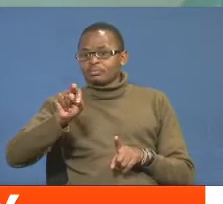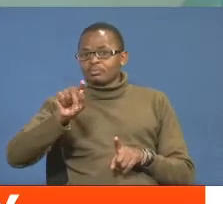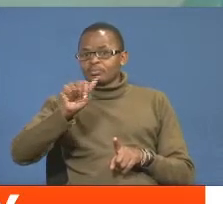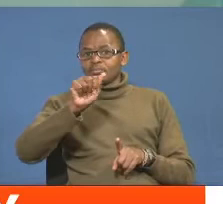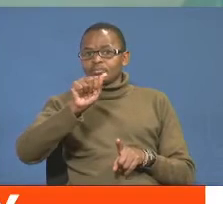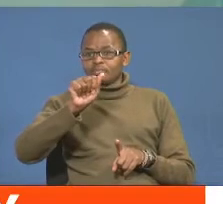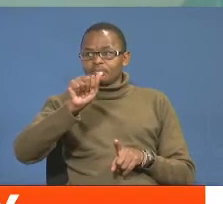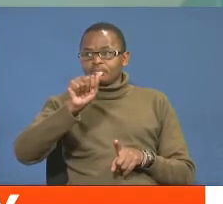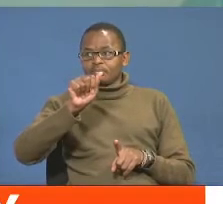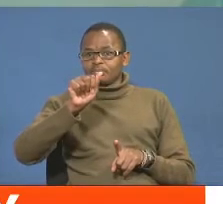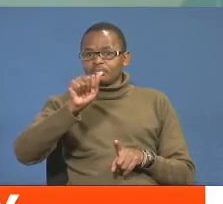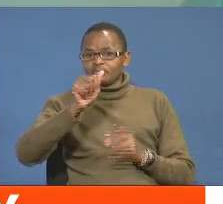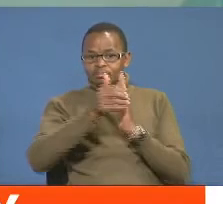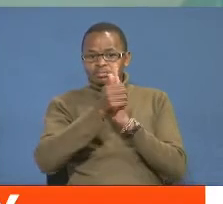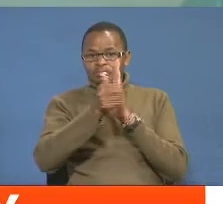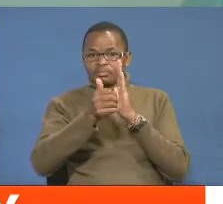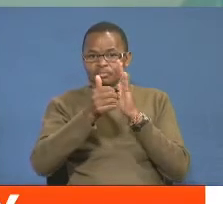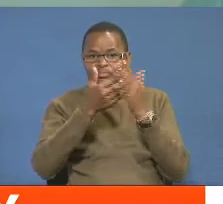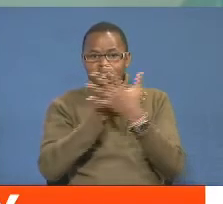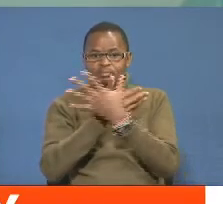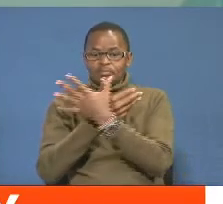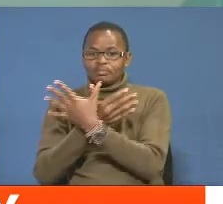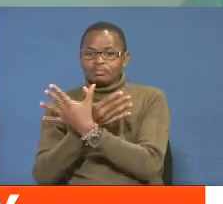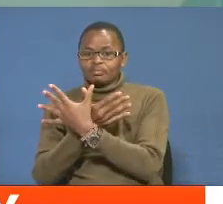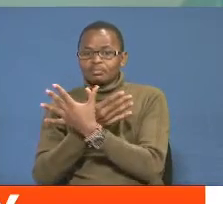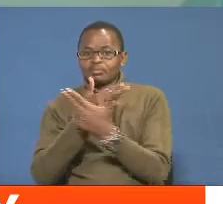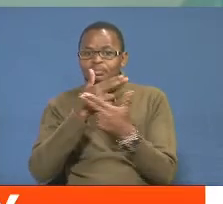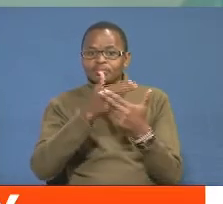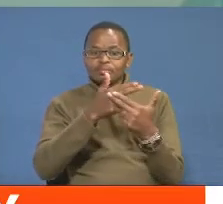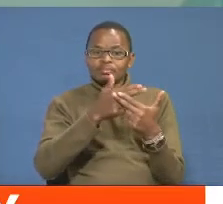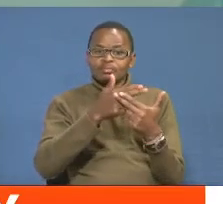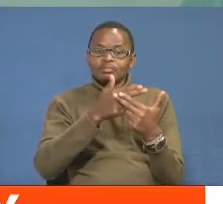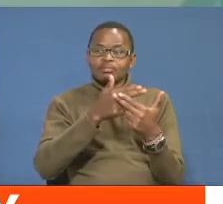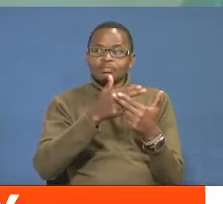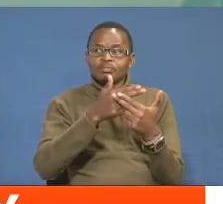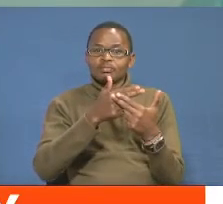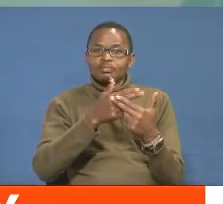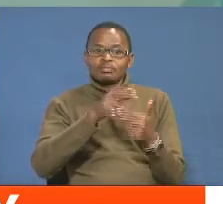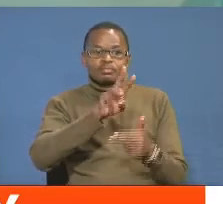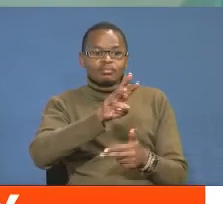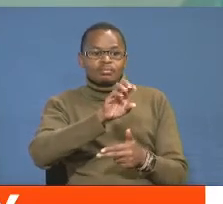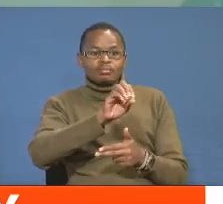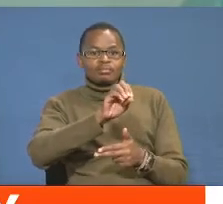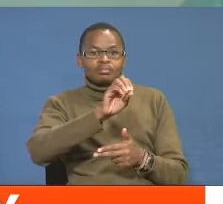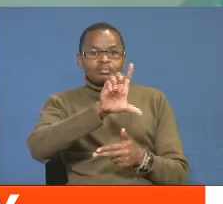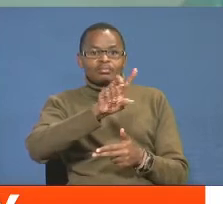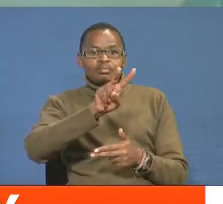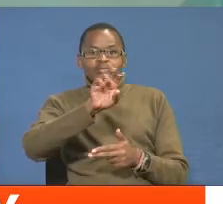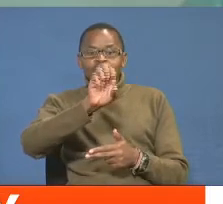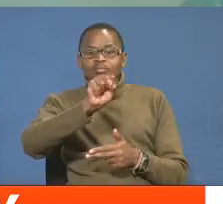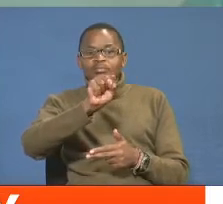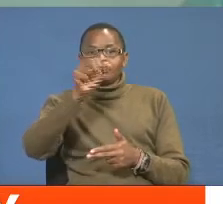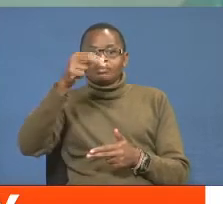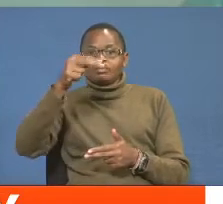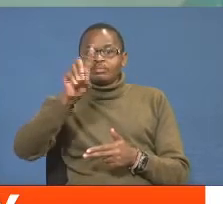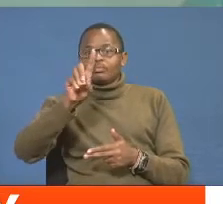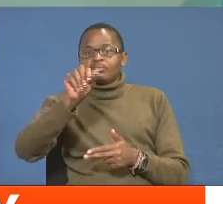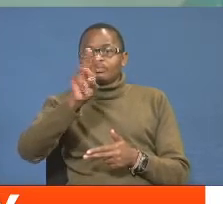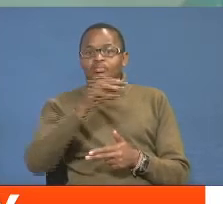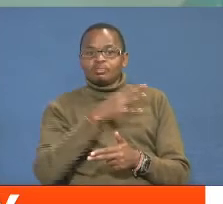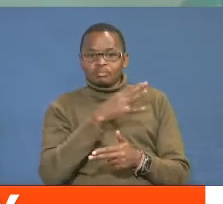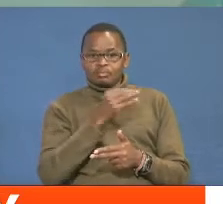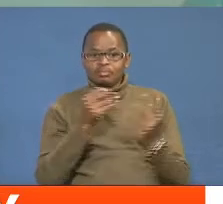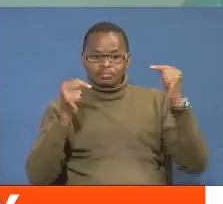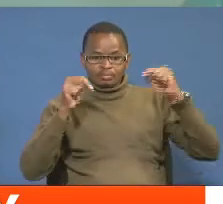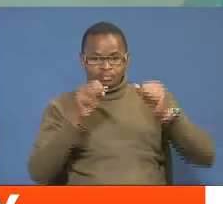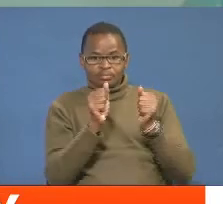a physician in Germany called, I think his name was Wolf Dong Woodaf, something like that. And